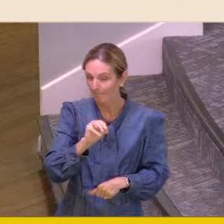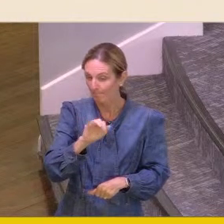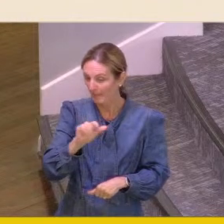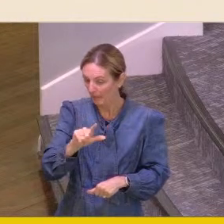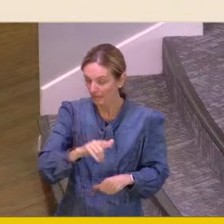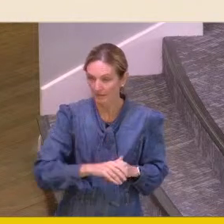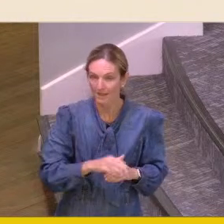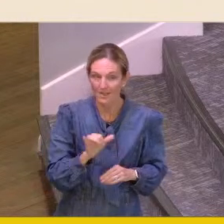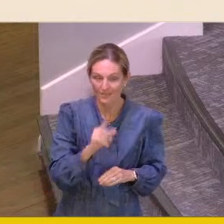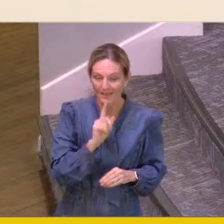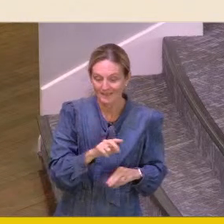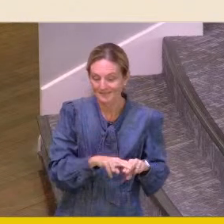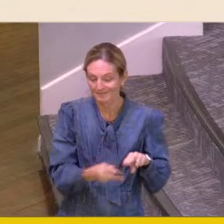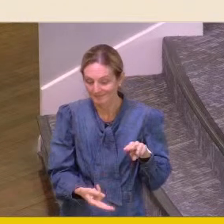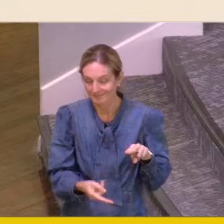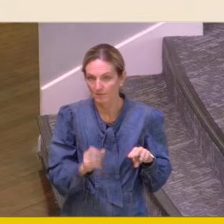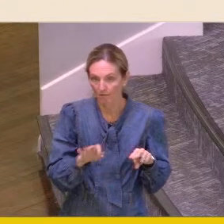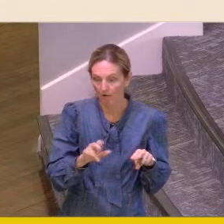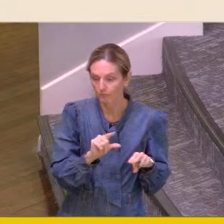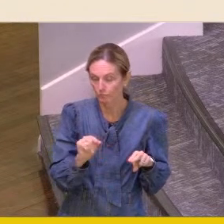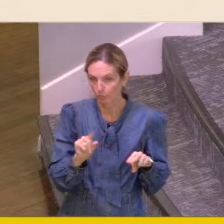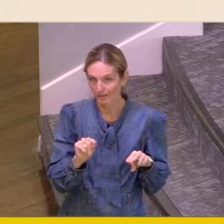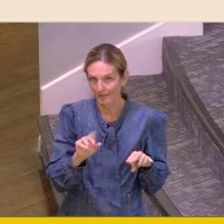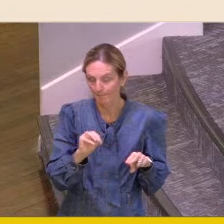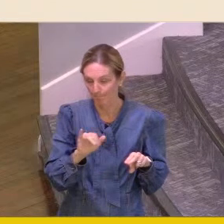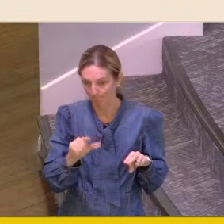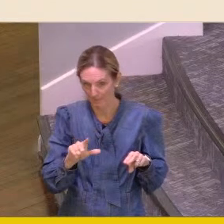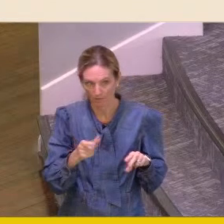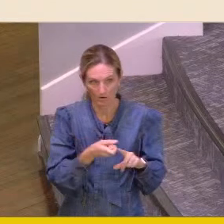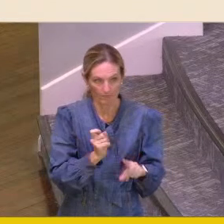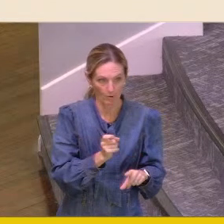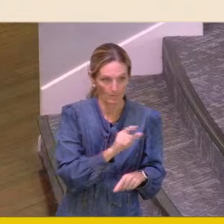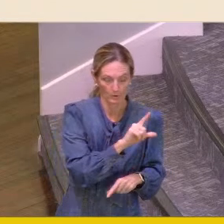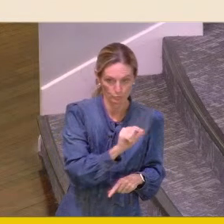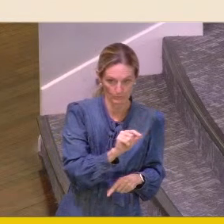This is a decrease of 20 mils from 2022.